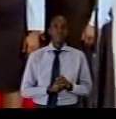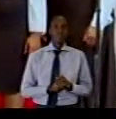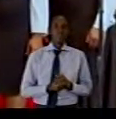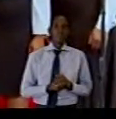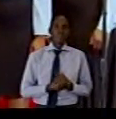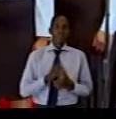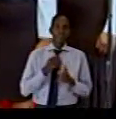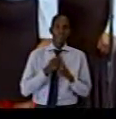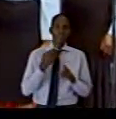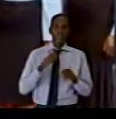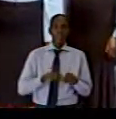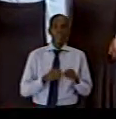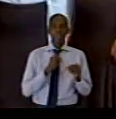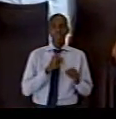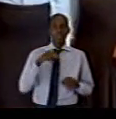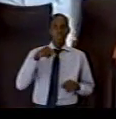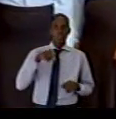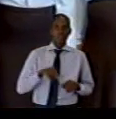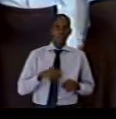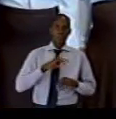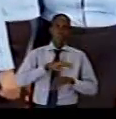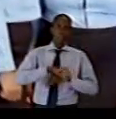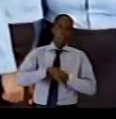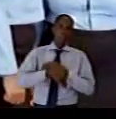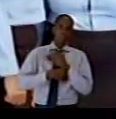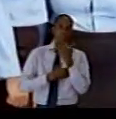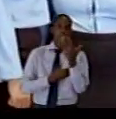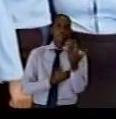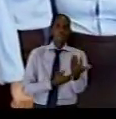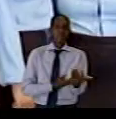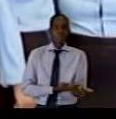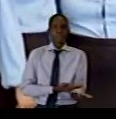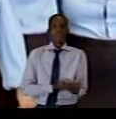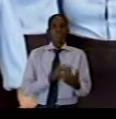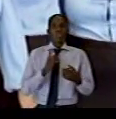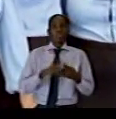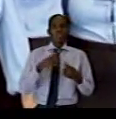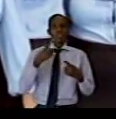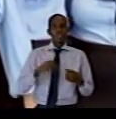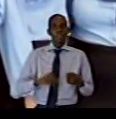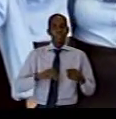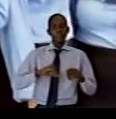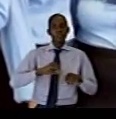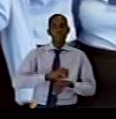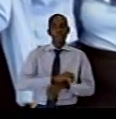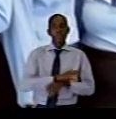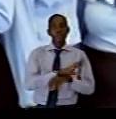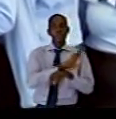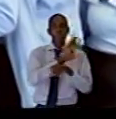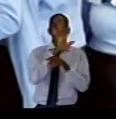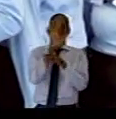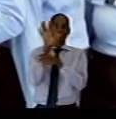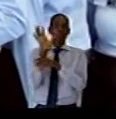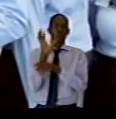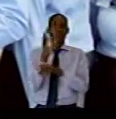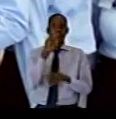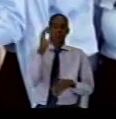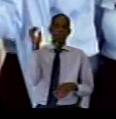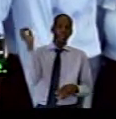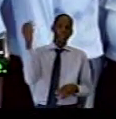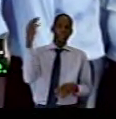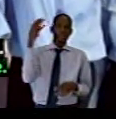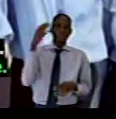From the breaking of the dawn to the setting of the